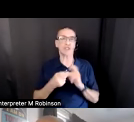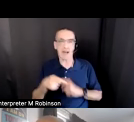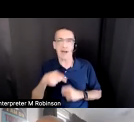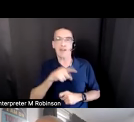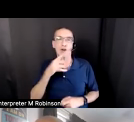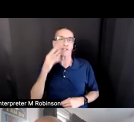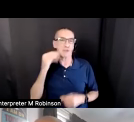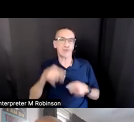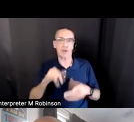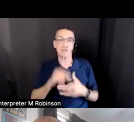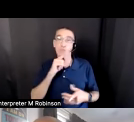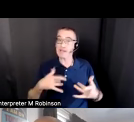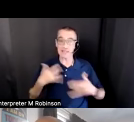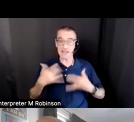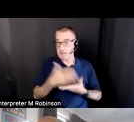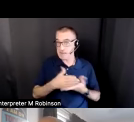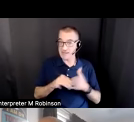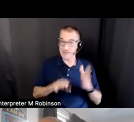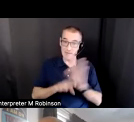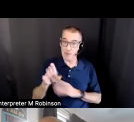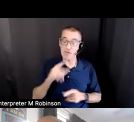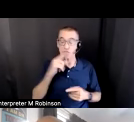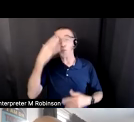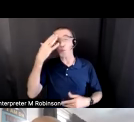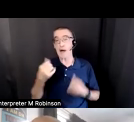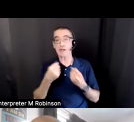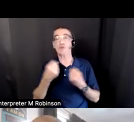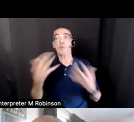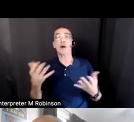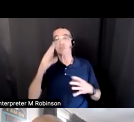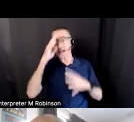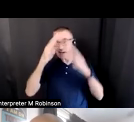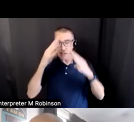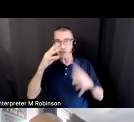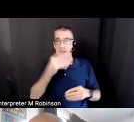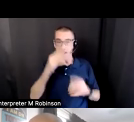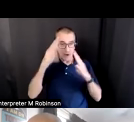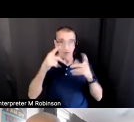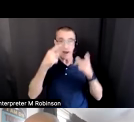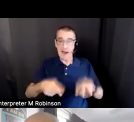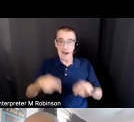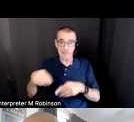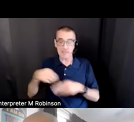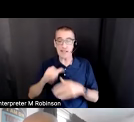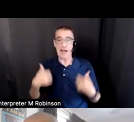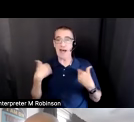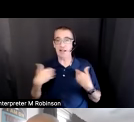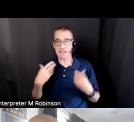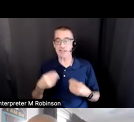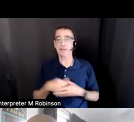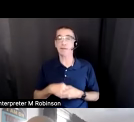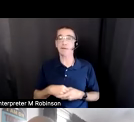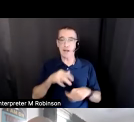during this really exciting phase of development. It's why so much innovation and creativity happens in that adolescent and